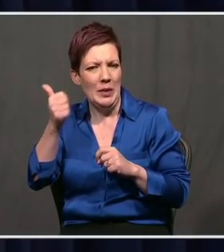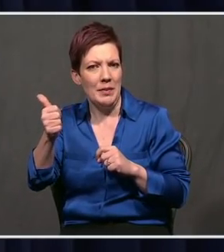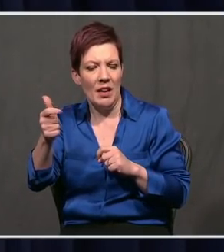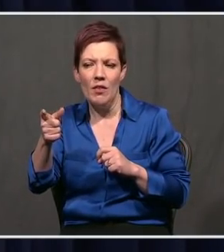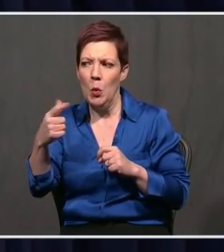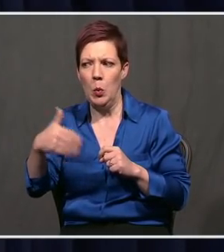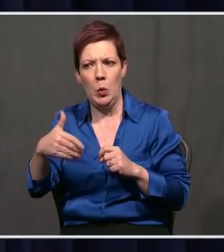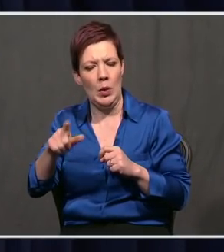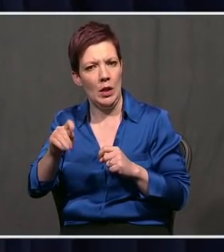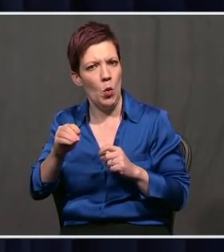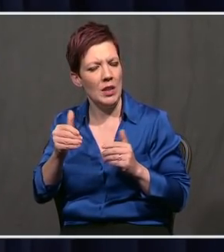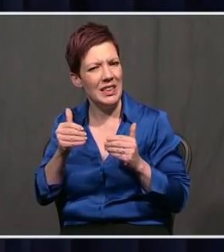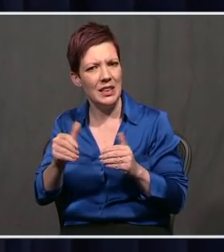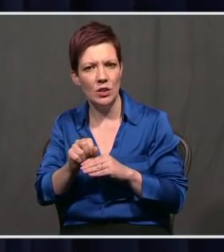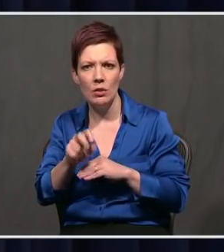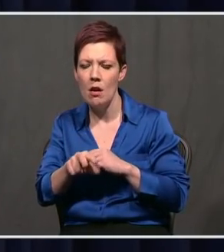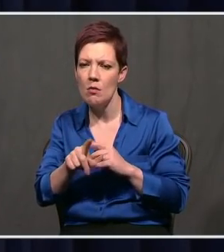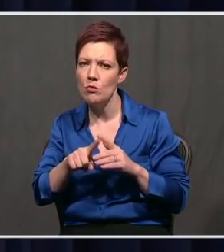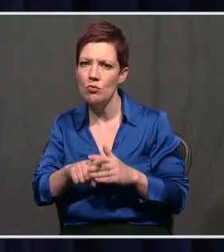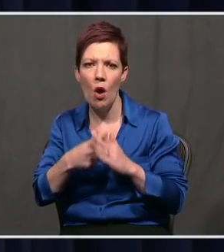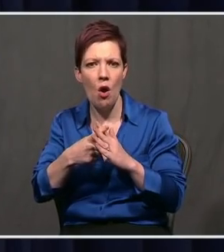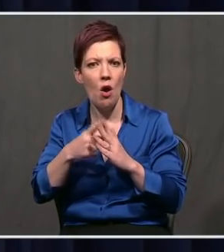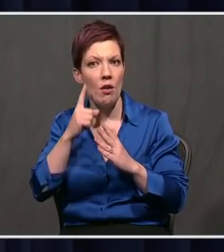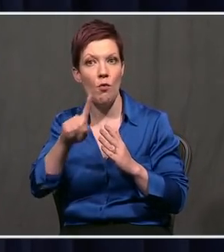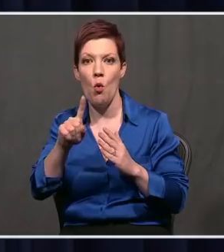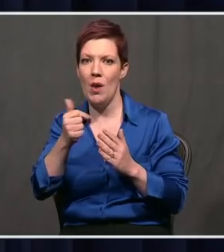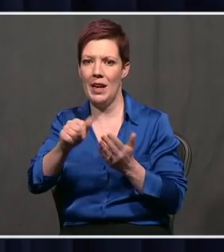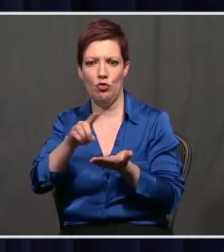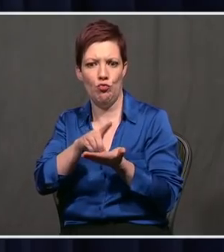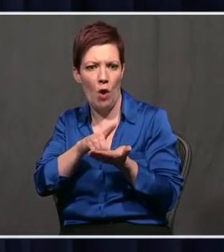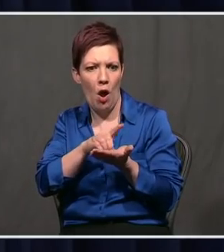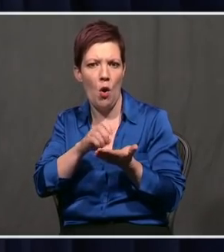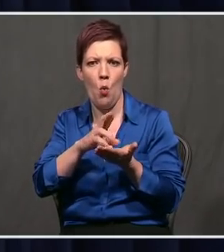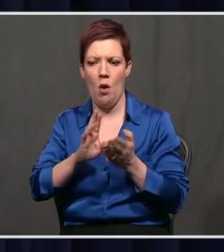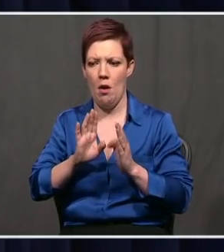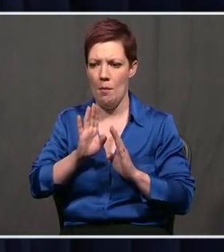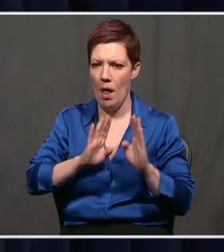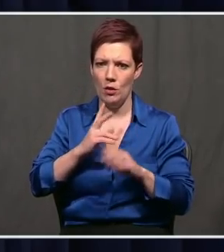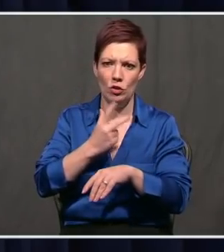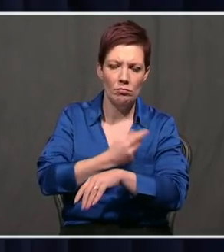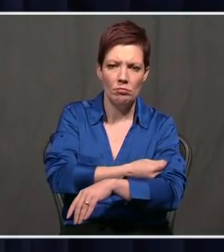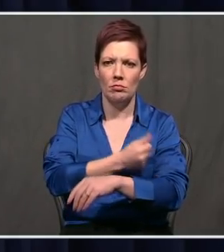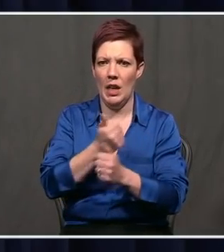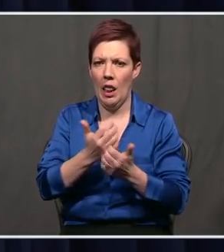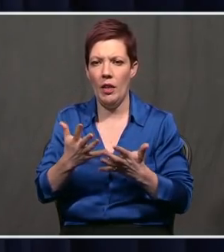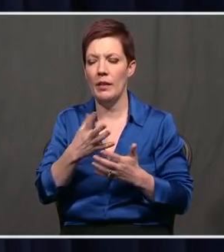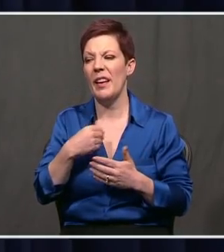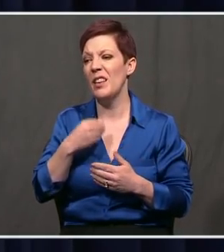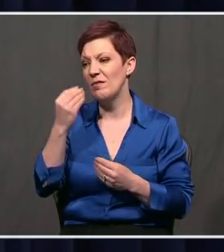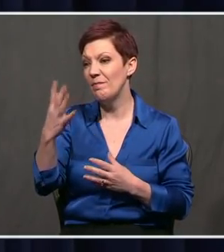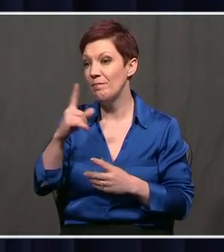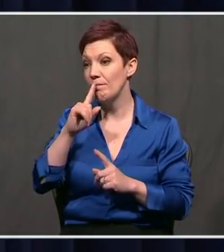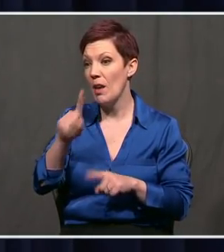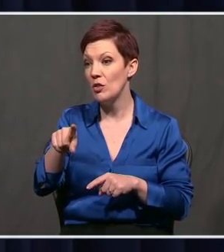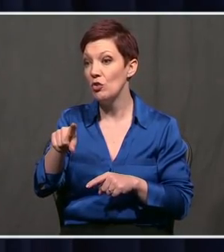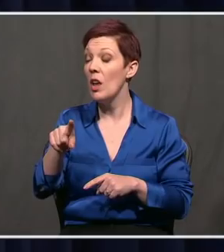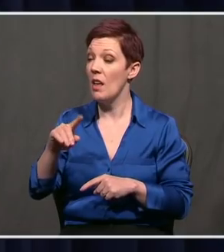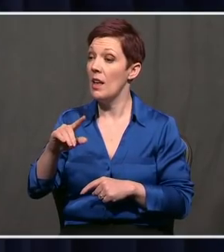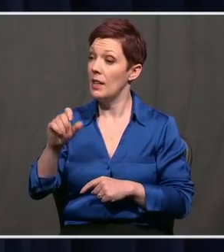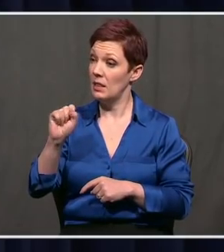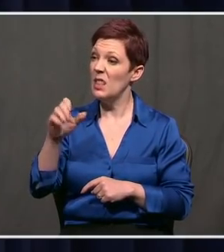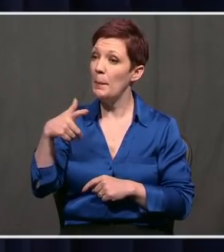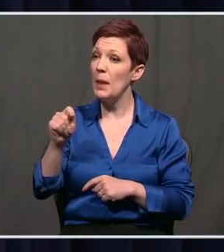whole development of a drug or a biologic in this case. And the answer was September. And that was completely